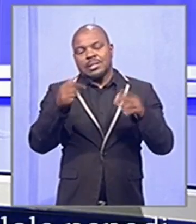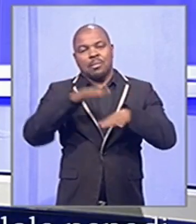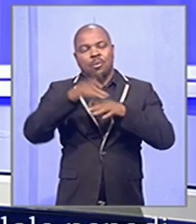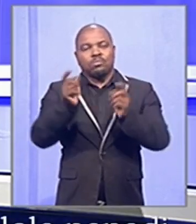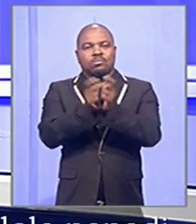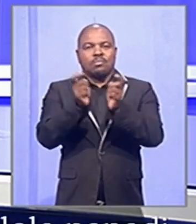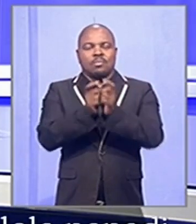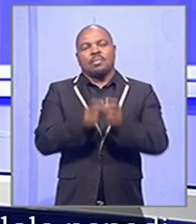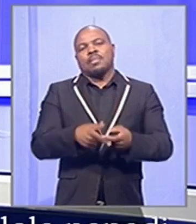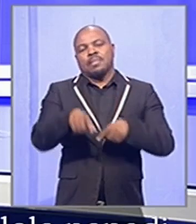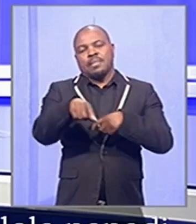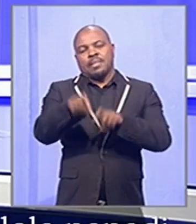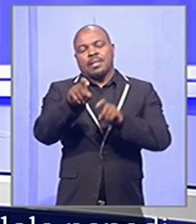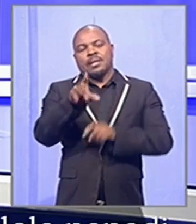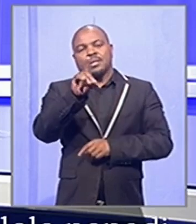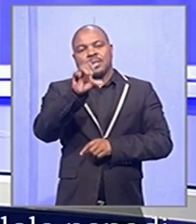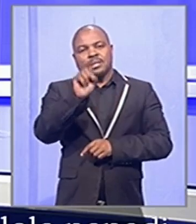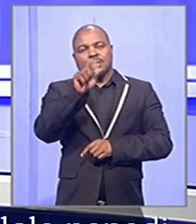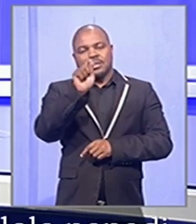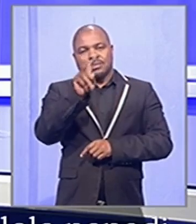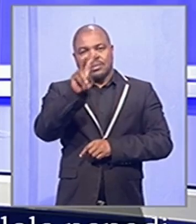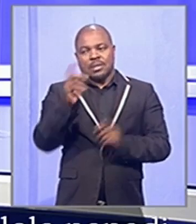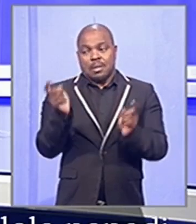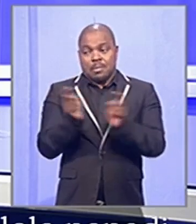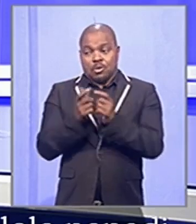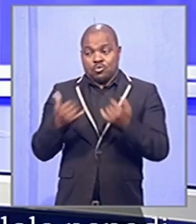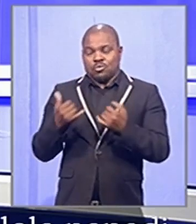Ke Tebogo Phakedi wa dikgang tsa SABC mo Potchefstroom.